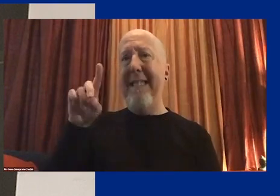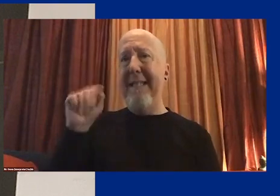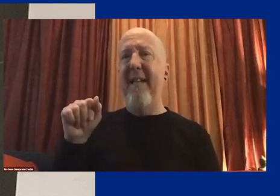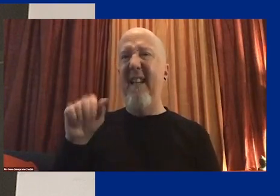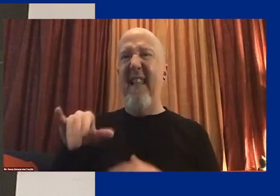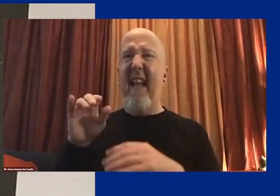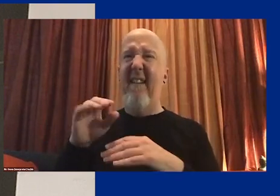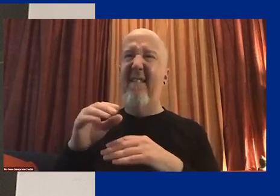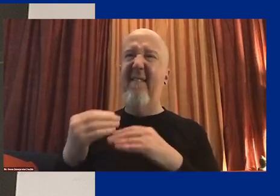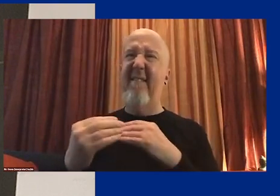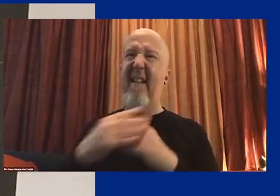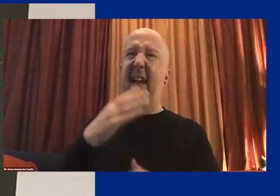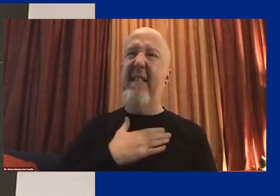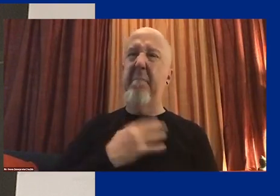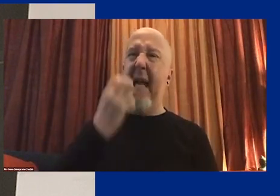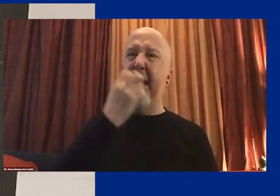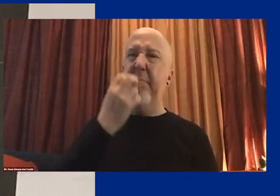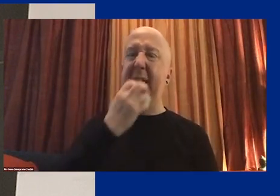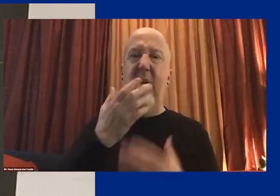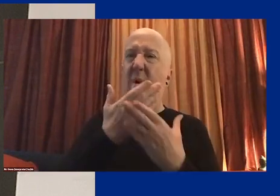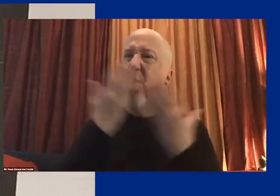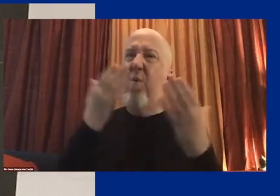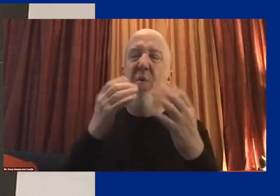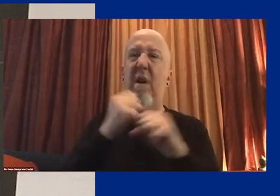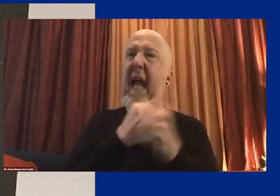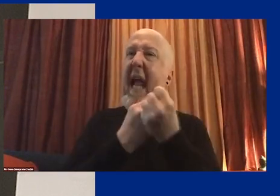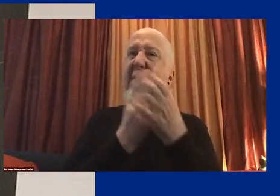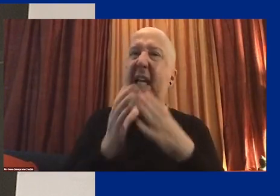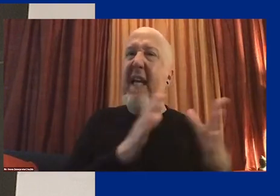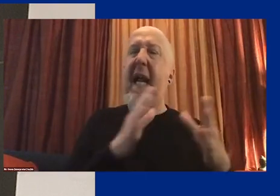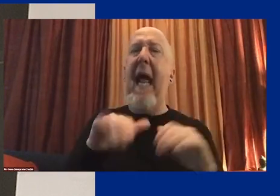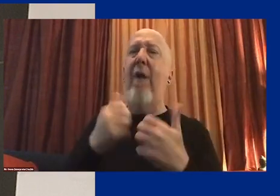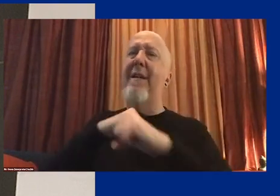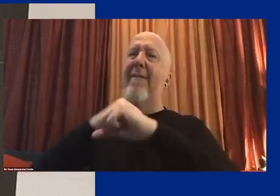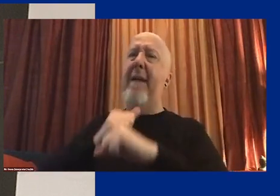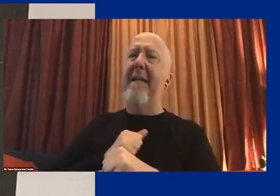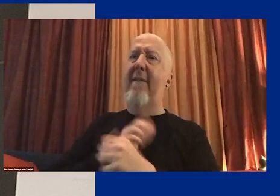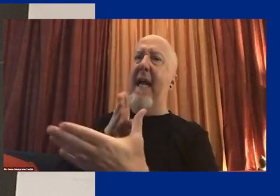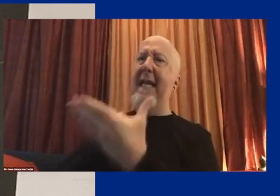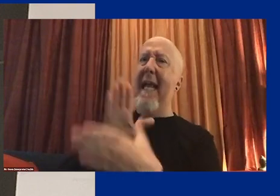an advocate. How can I defend myself against medical discrimination?